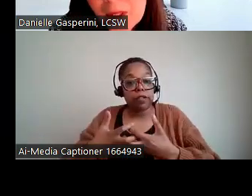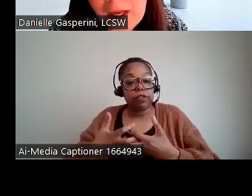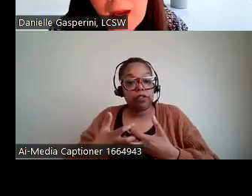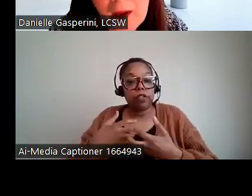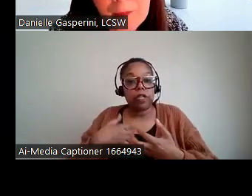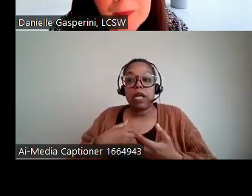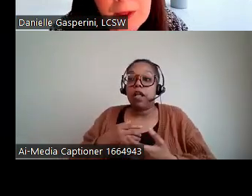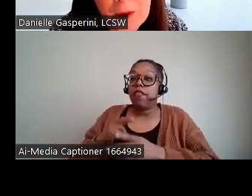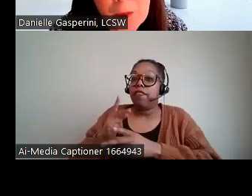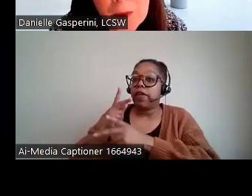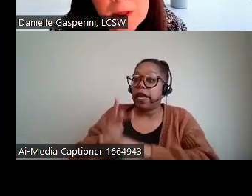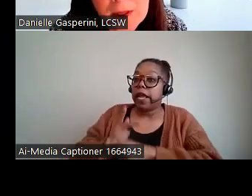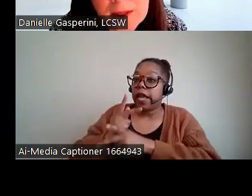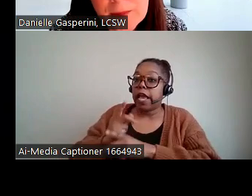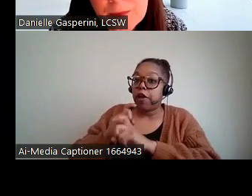too.